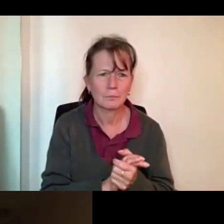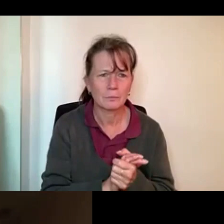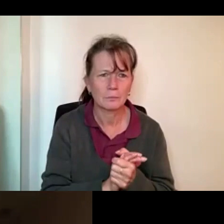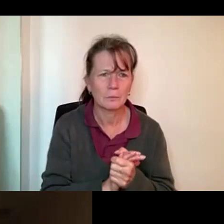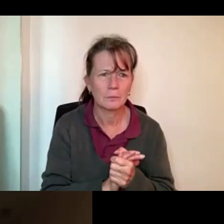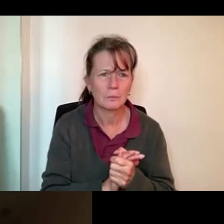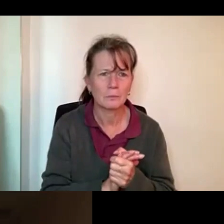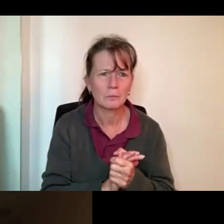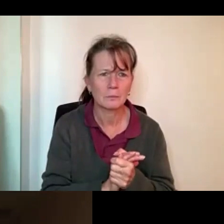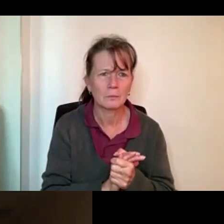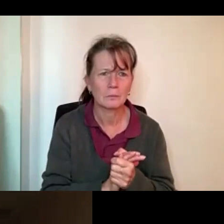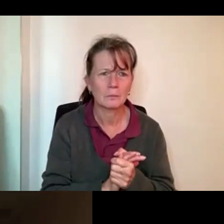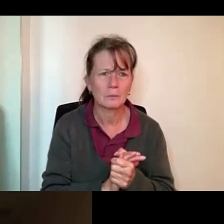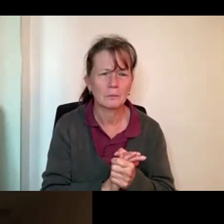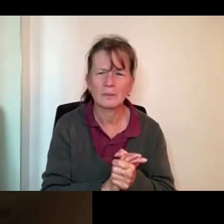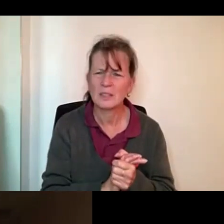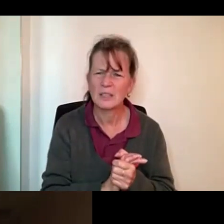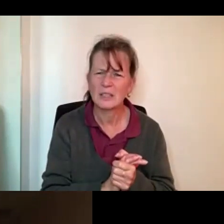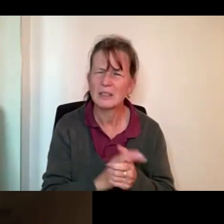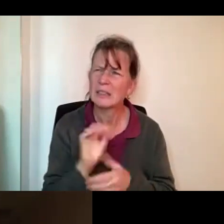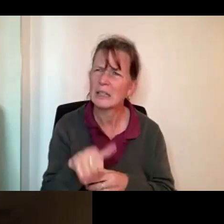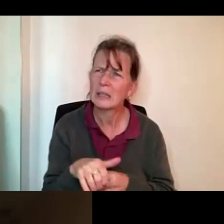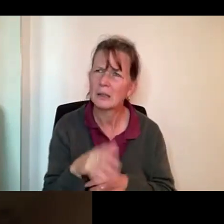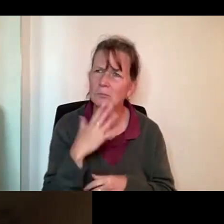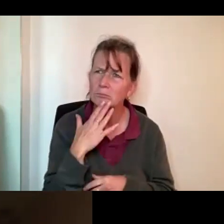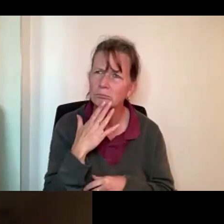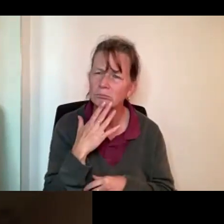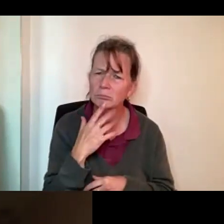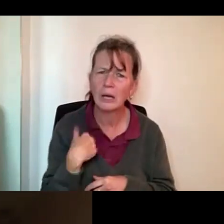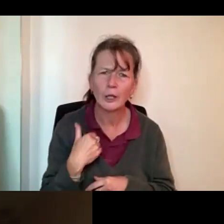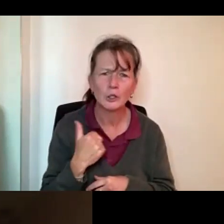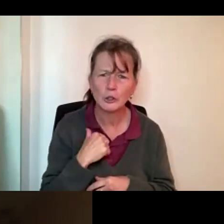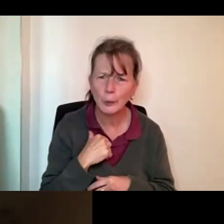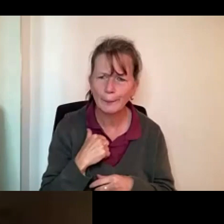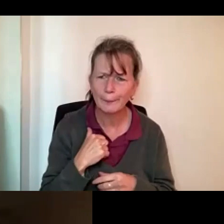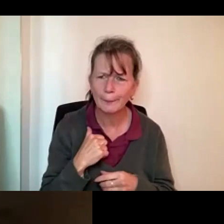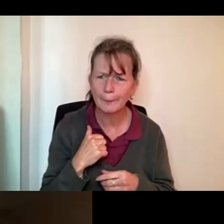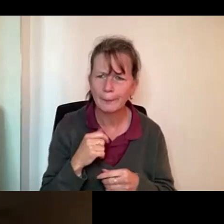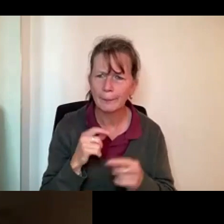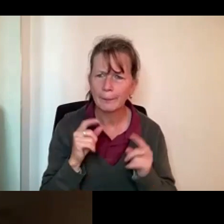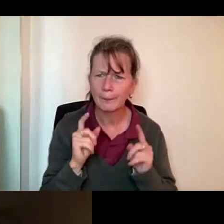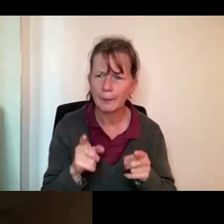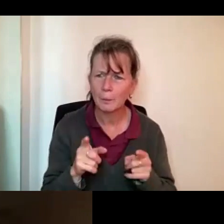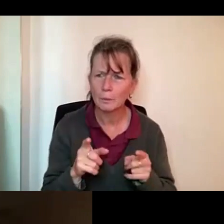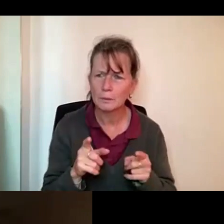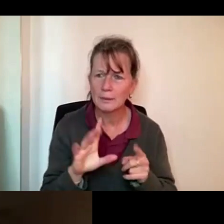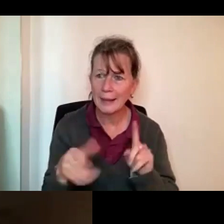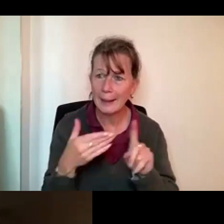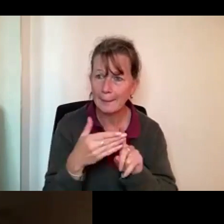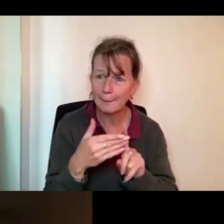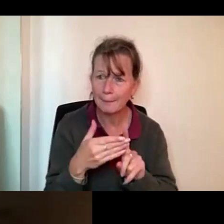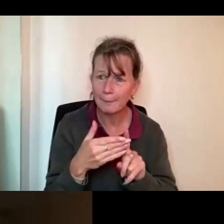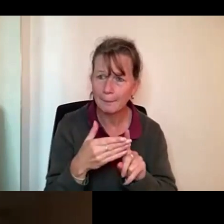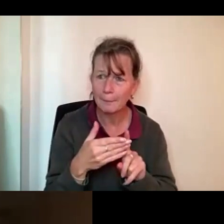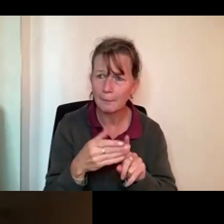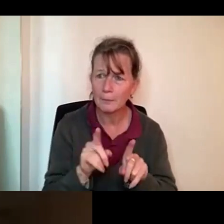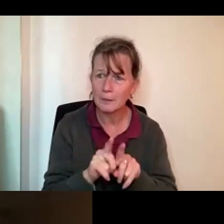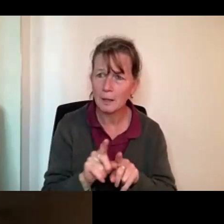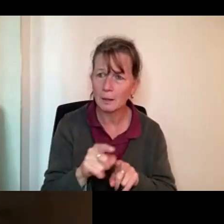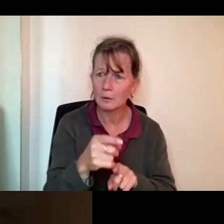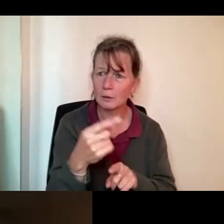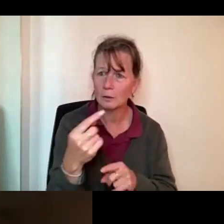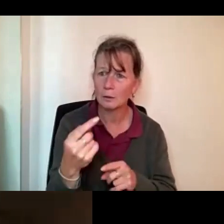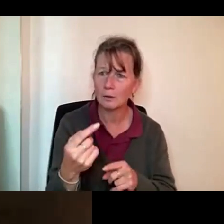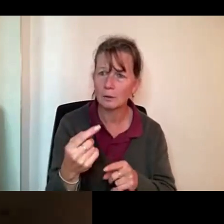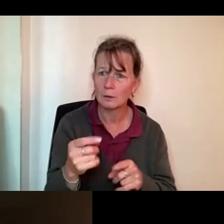So yeah, I assume, Freddie, Bridget, that was sort of part of the intention, right? Is offering the